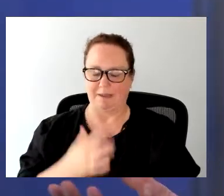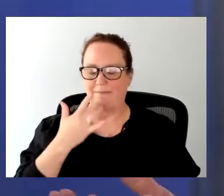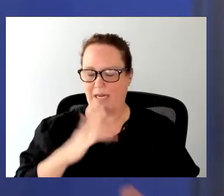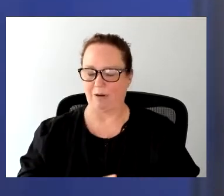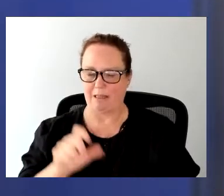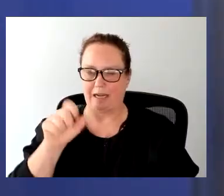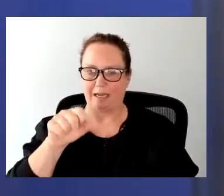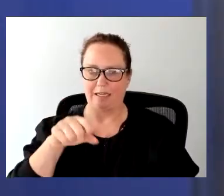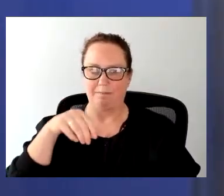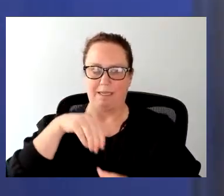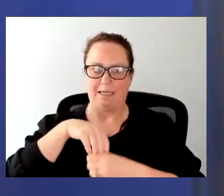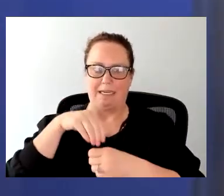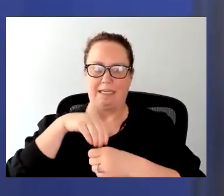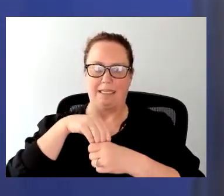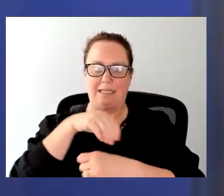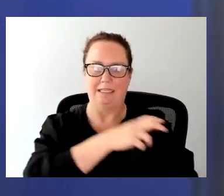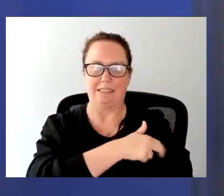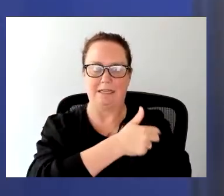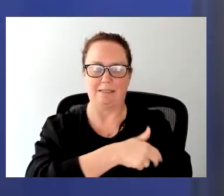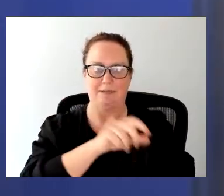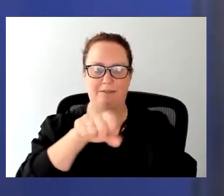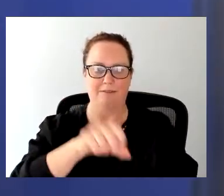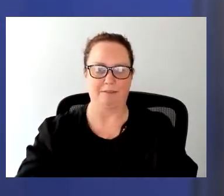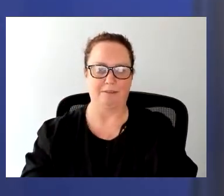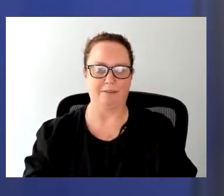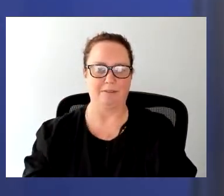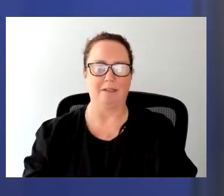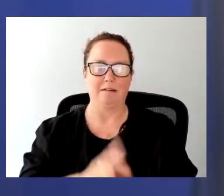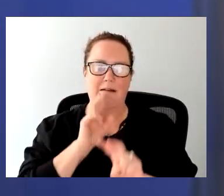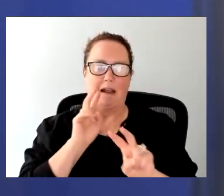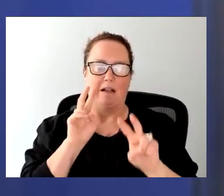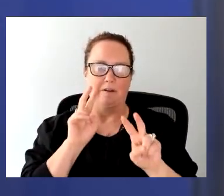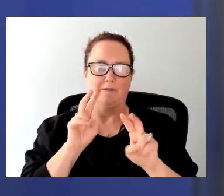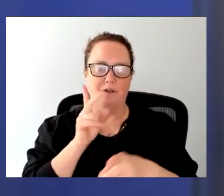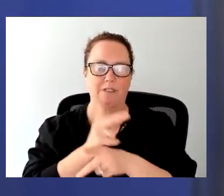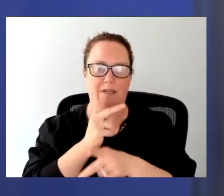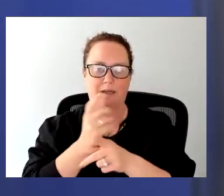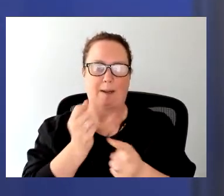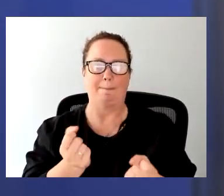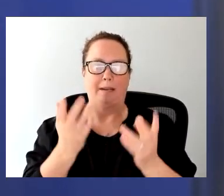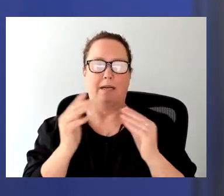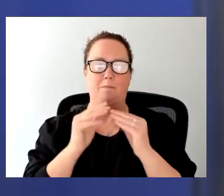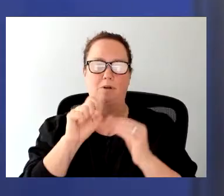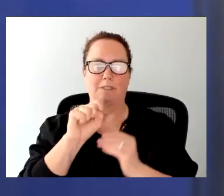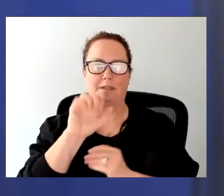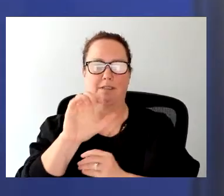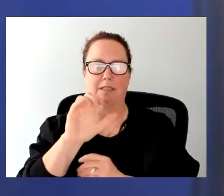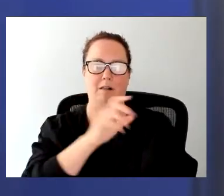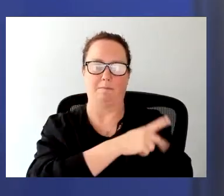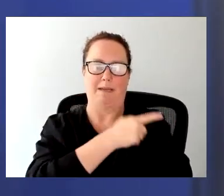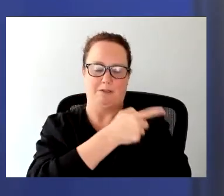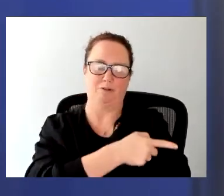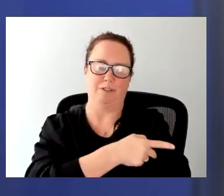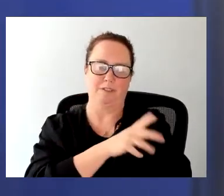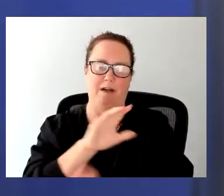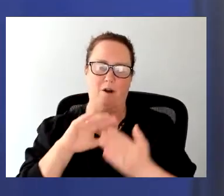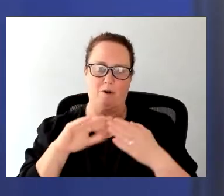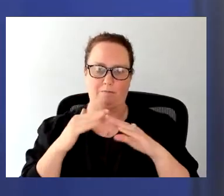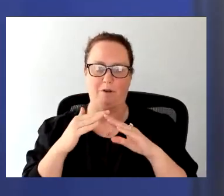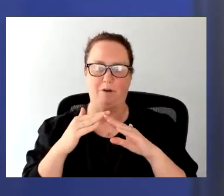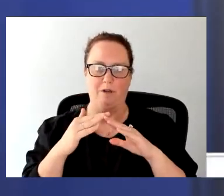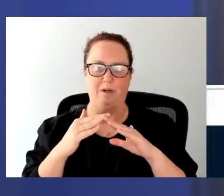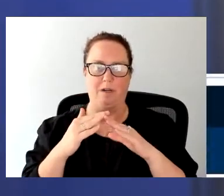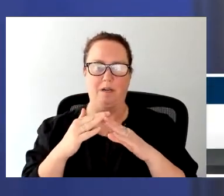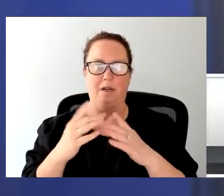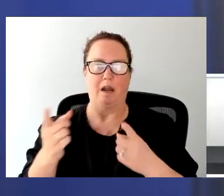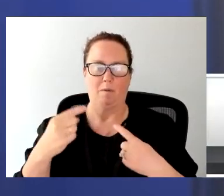Linda's doctor. I am. And I look forward to taking care of many more sickle cell patients in our community. I want them to come back